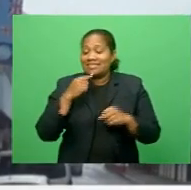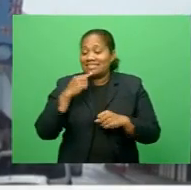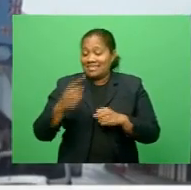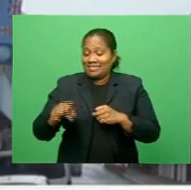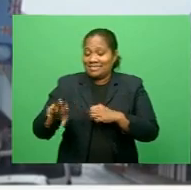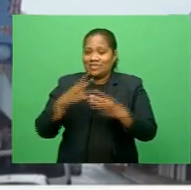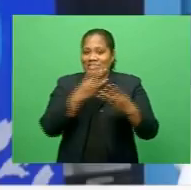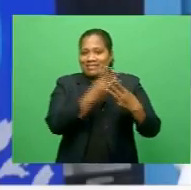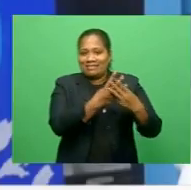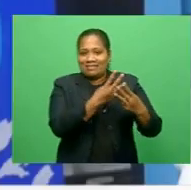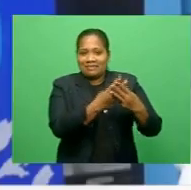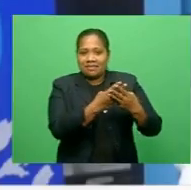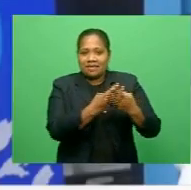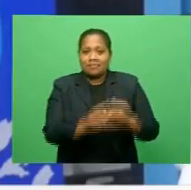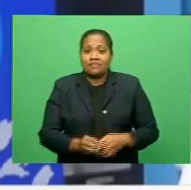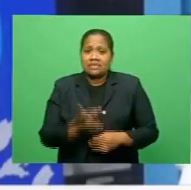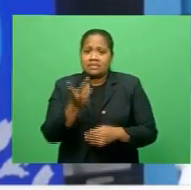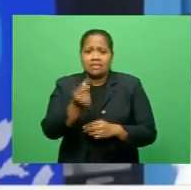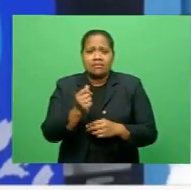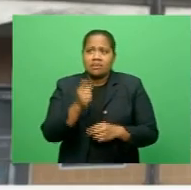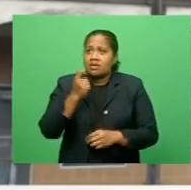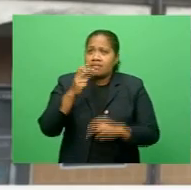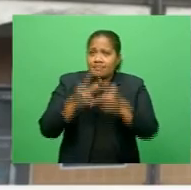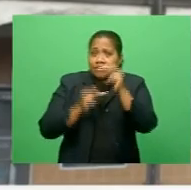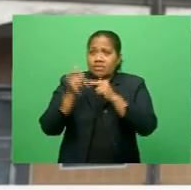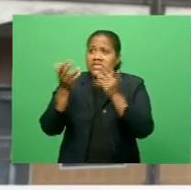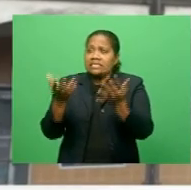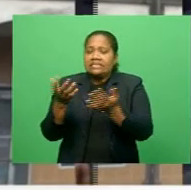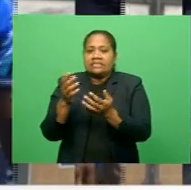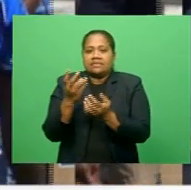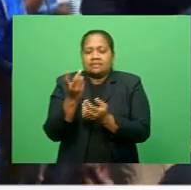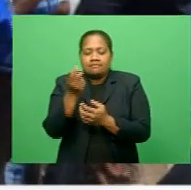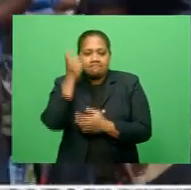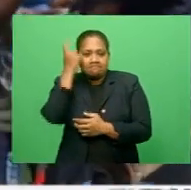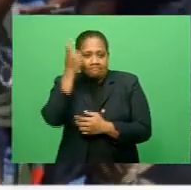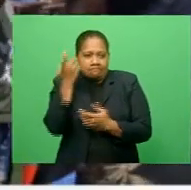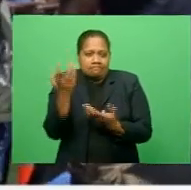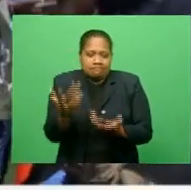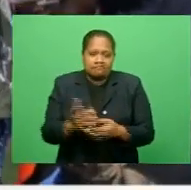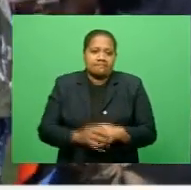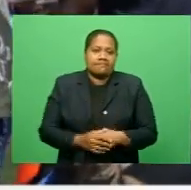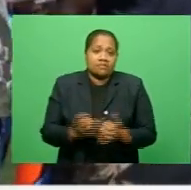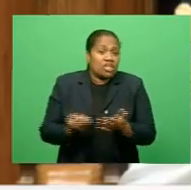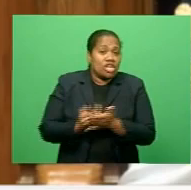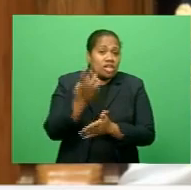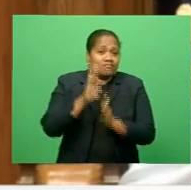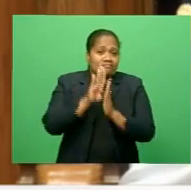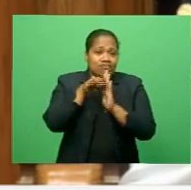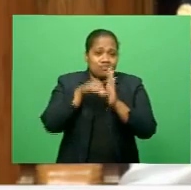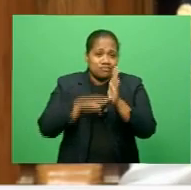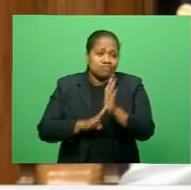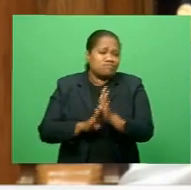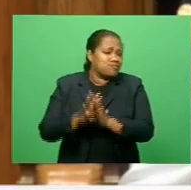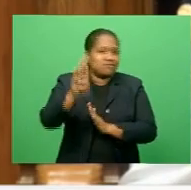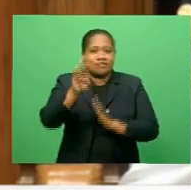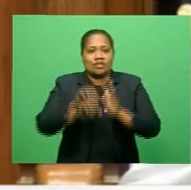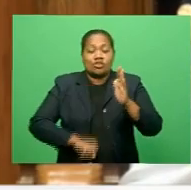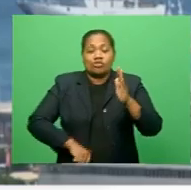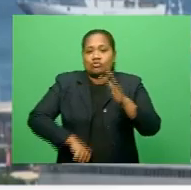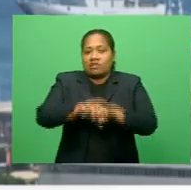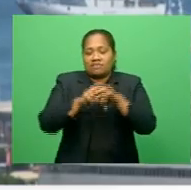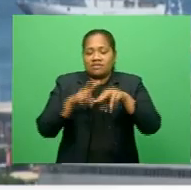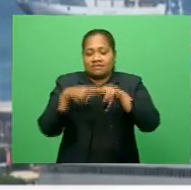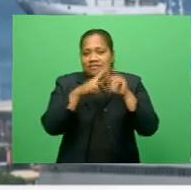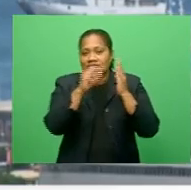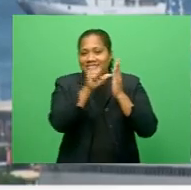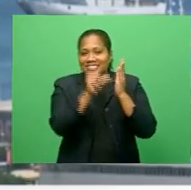MP. State of some buildings, a major concern. And economic resilience and recovery tops Fiji's